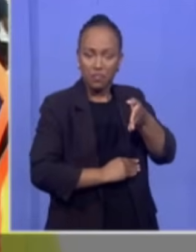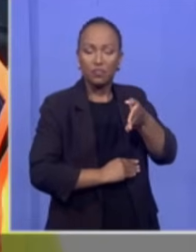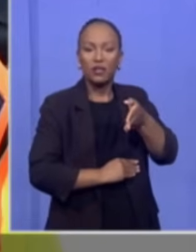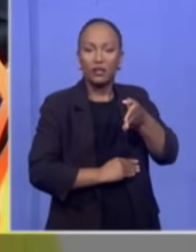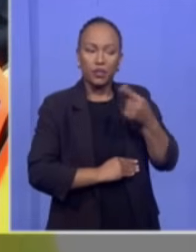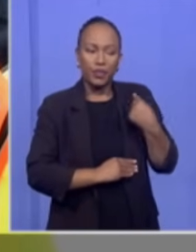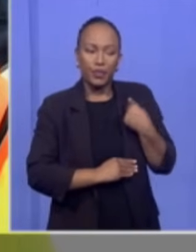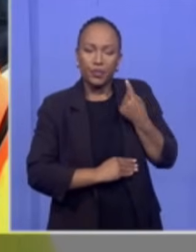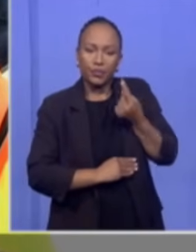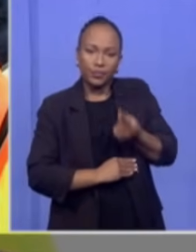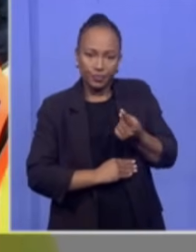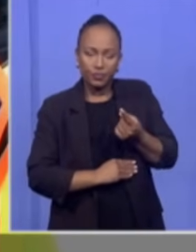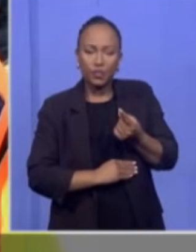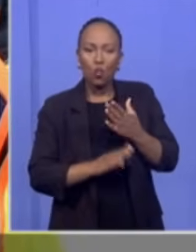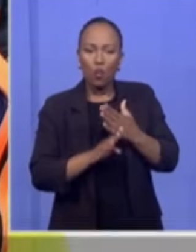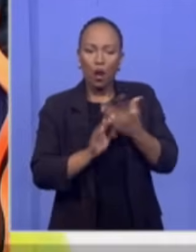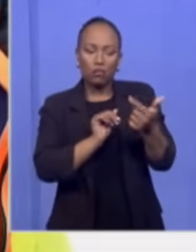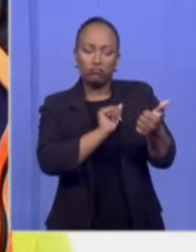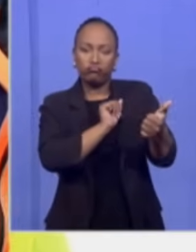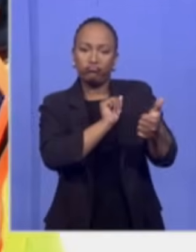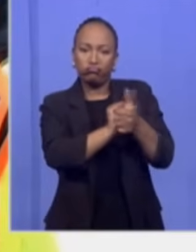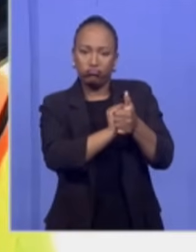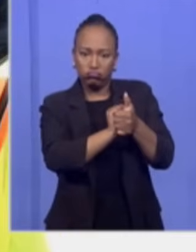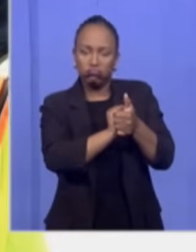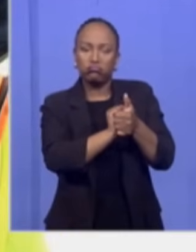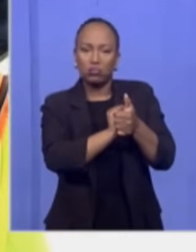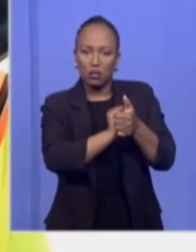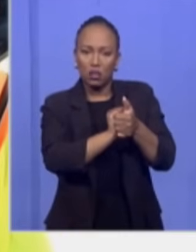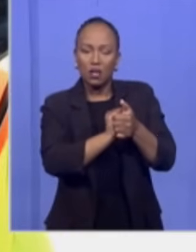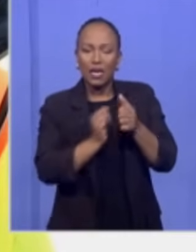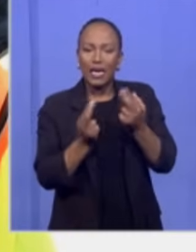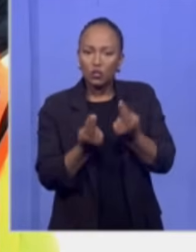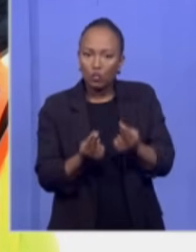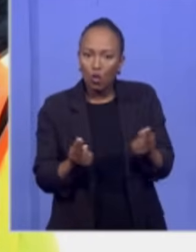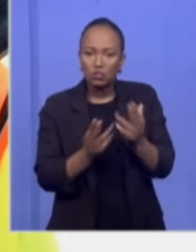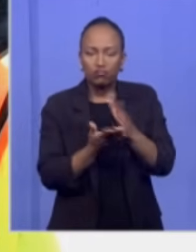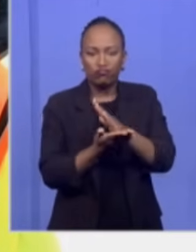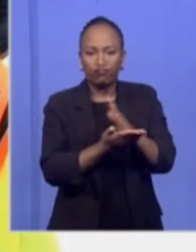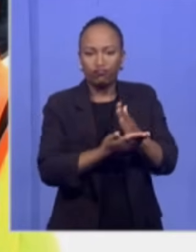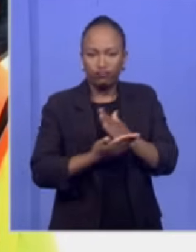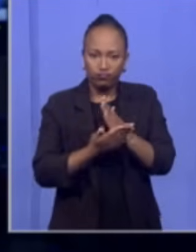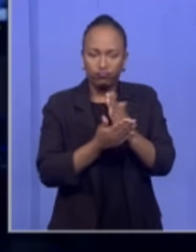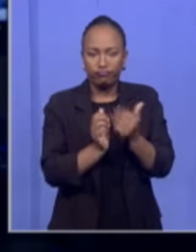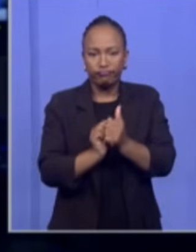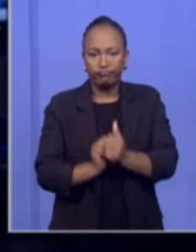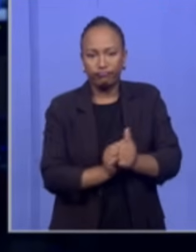we've been running a joint operation, the pooling and sharing of resources.